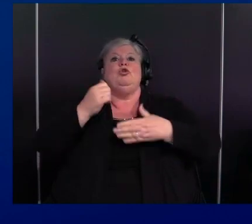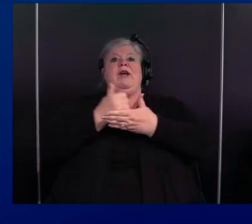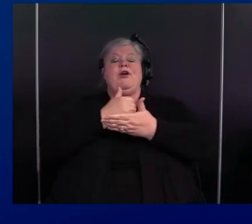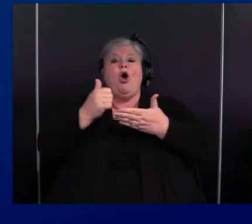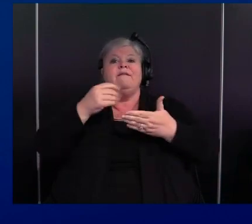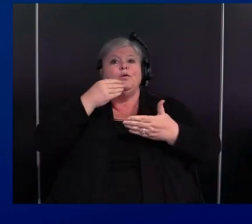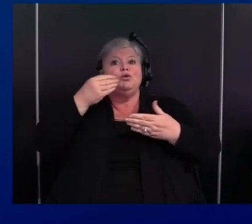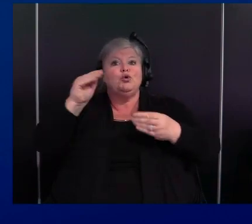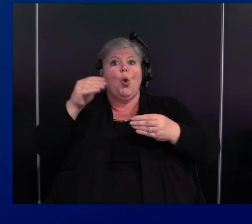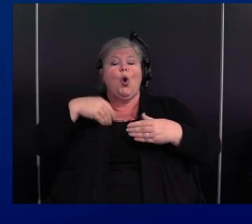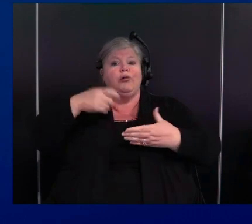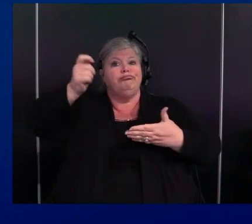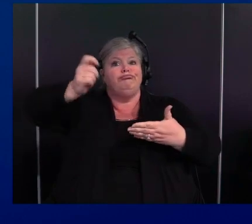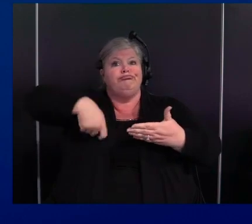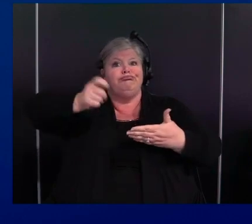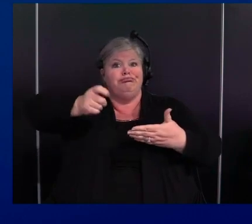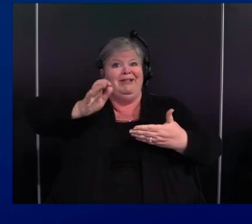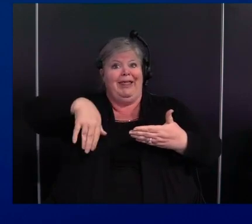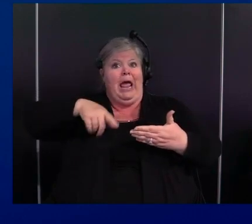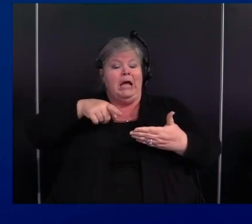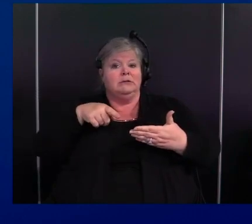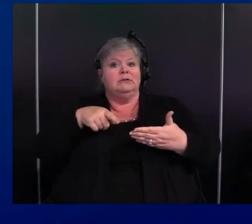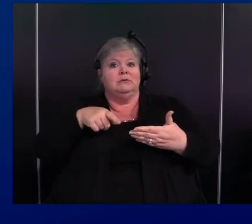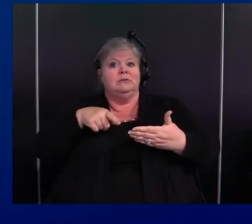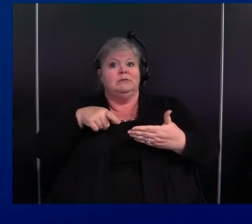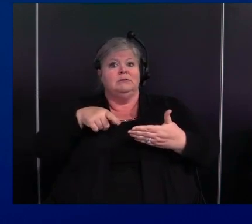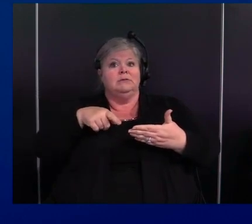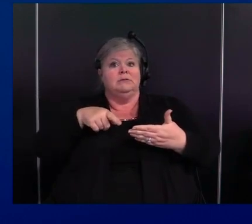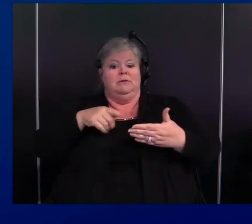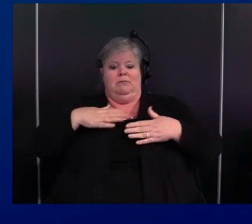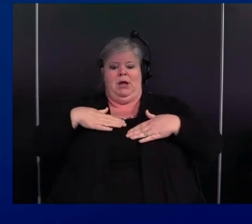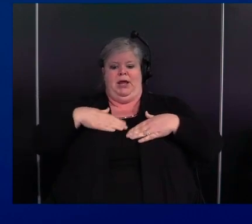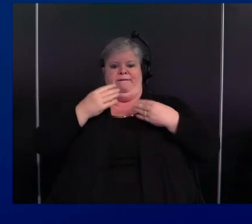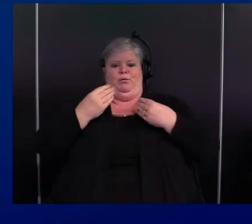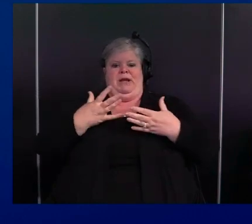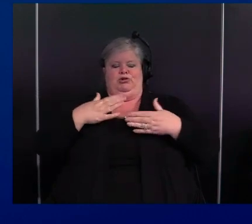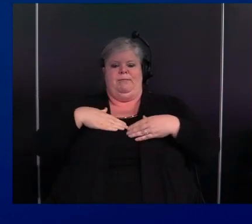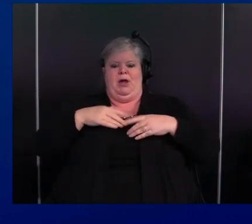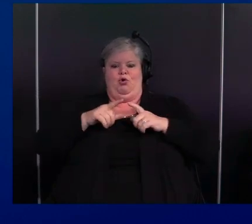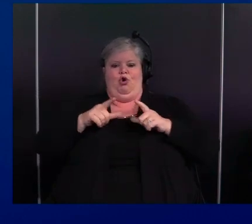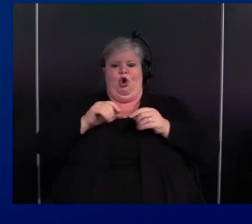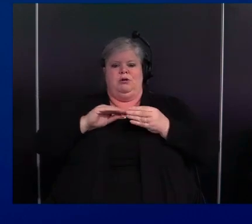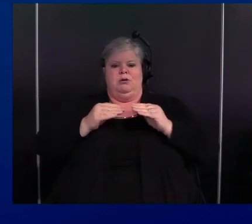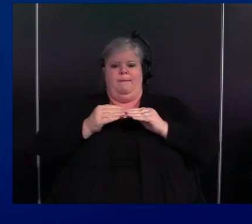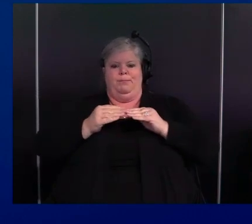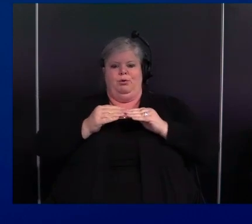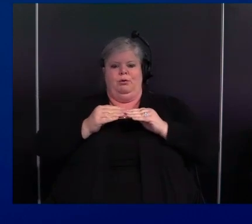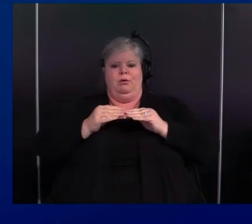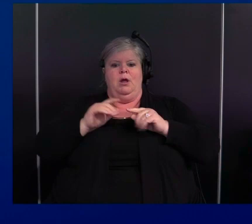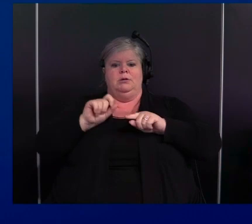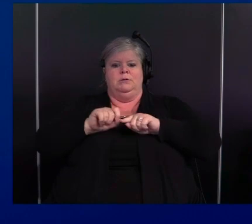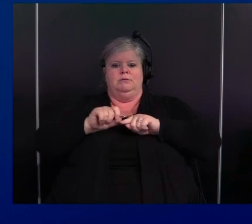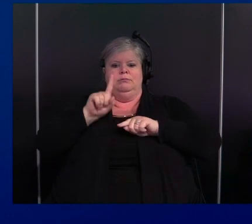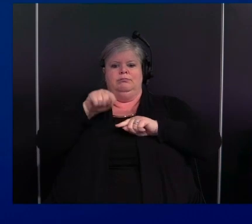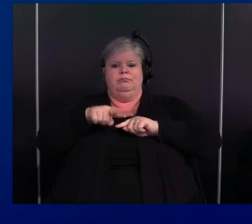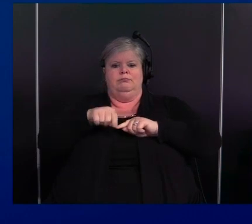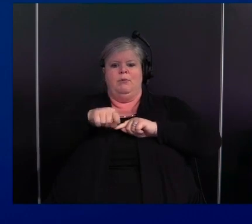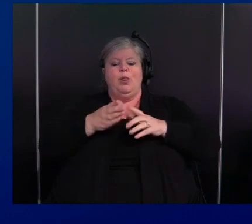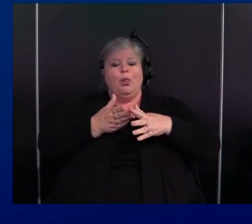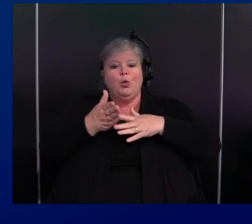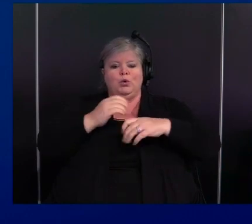store, you've got that information about you and your card number has got to go over a secure